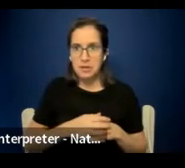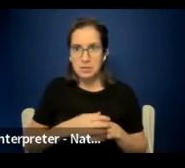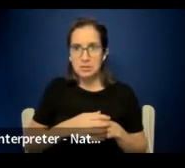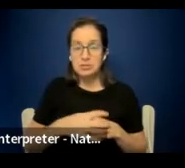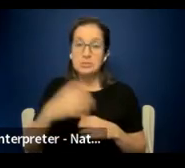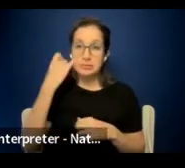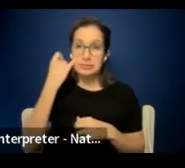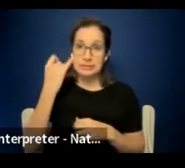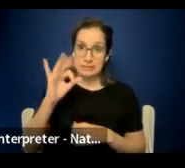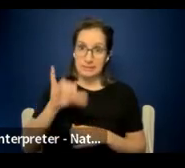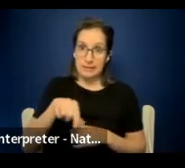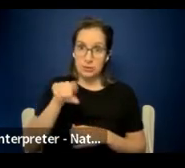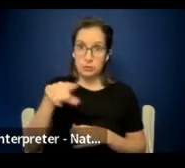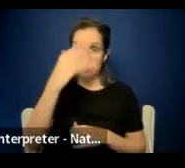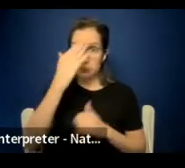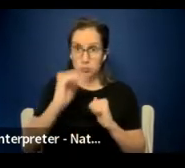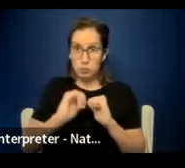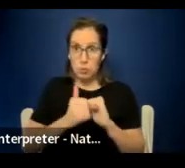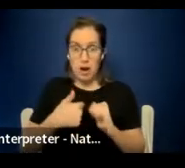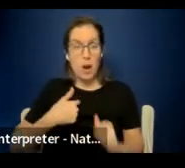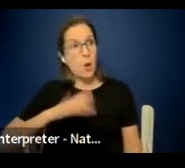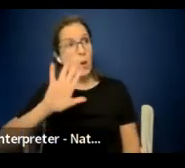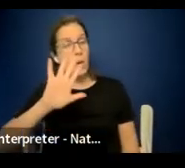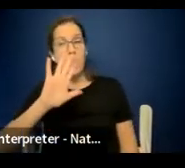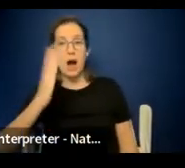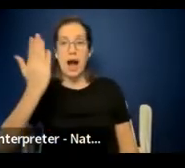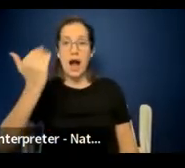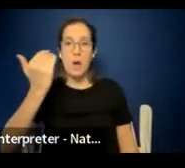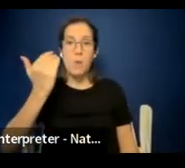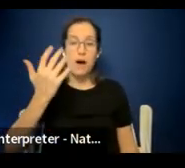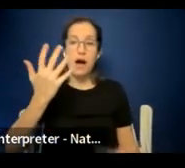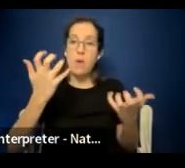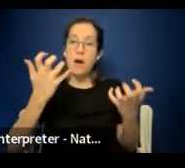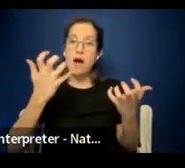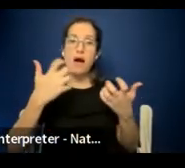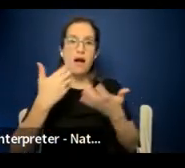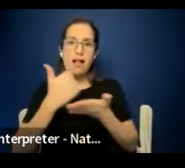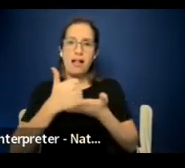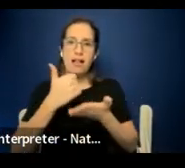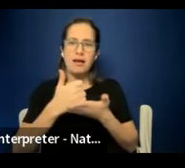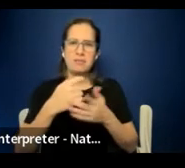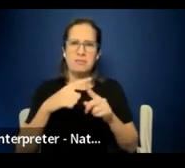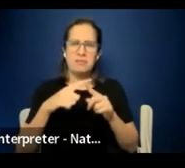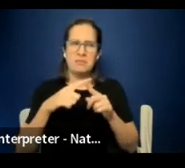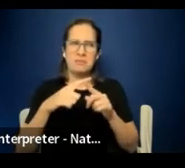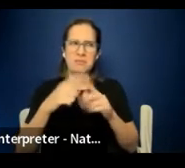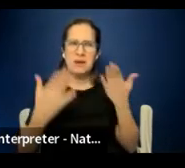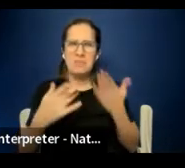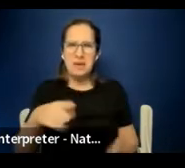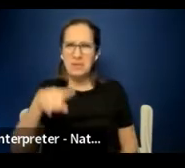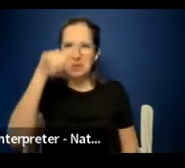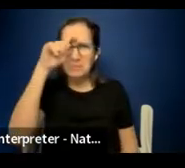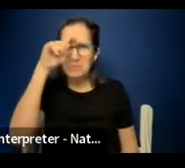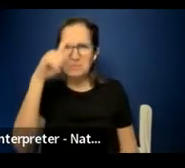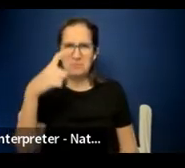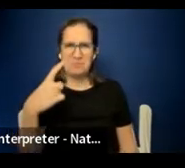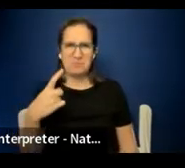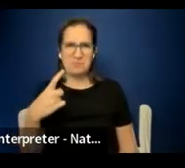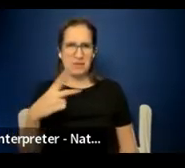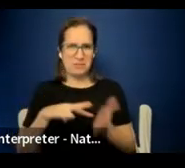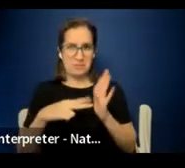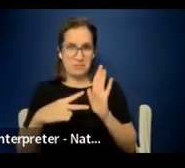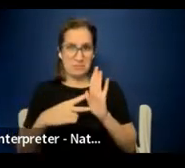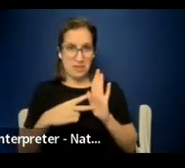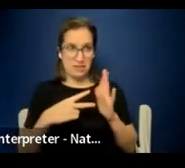I want to help. You might, but you might also be a little nervous and say, well, what am I signing on for? Am I signing on to be their graphic designer,